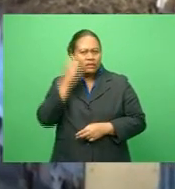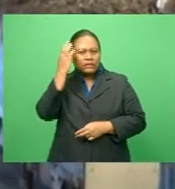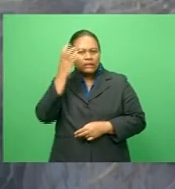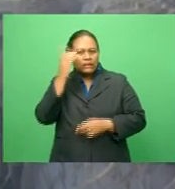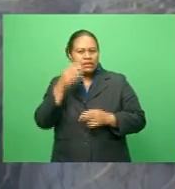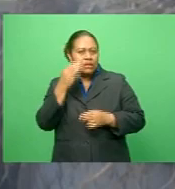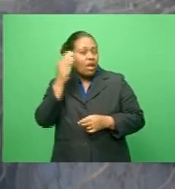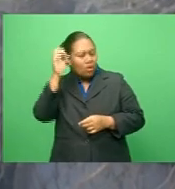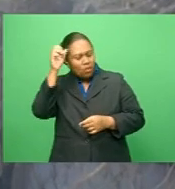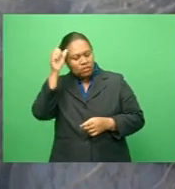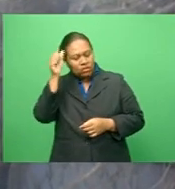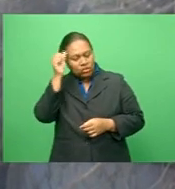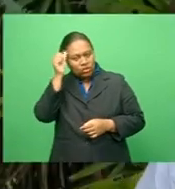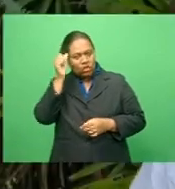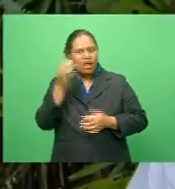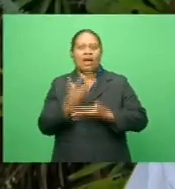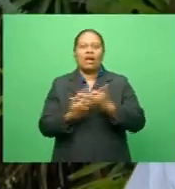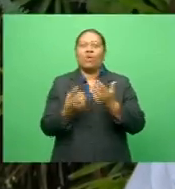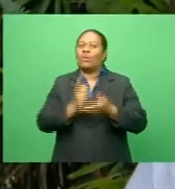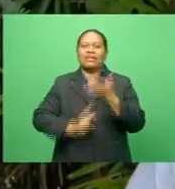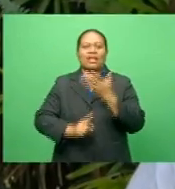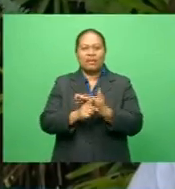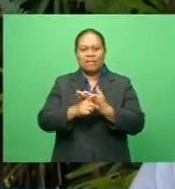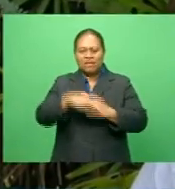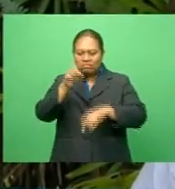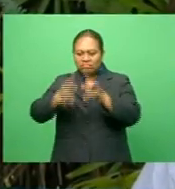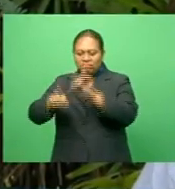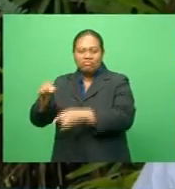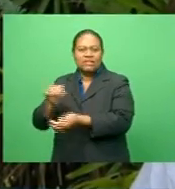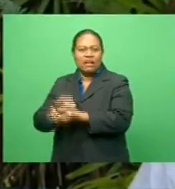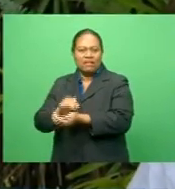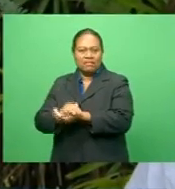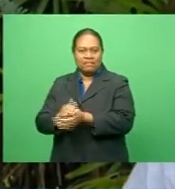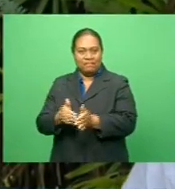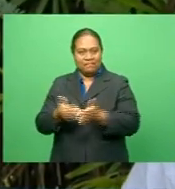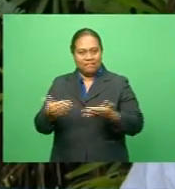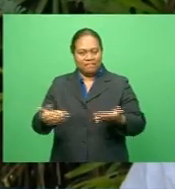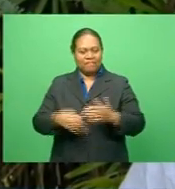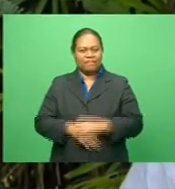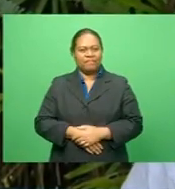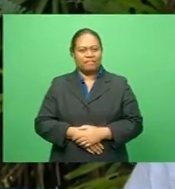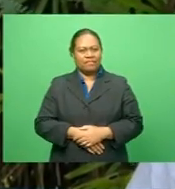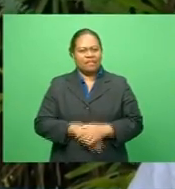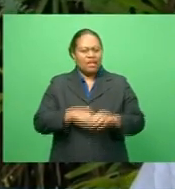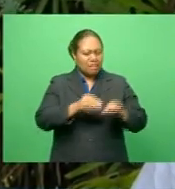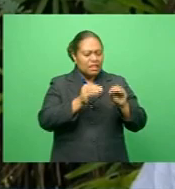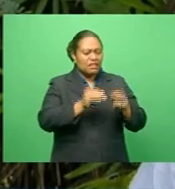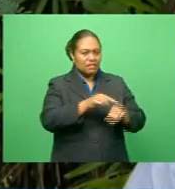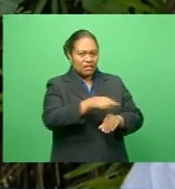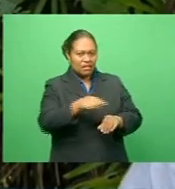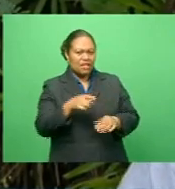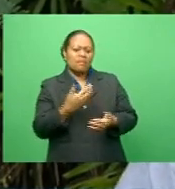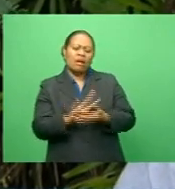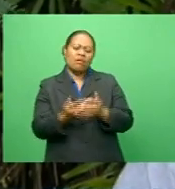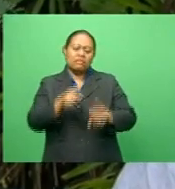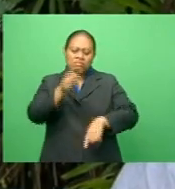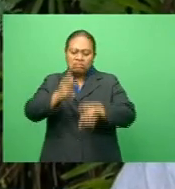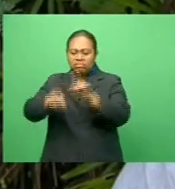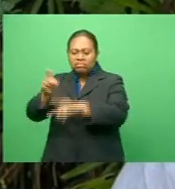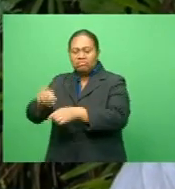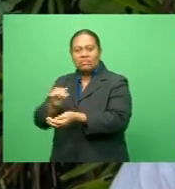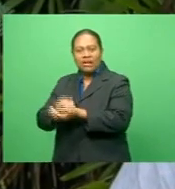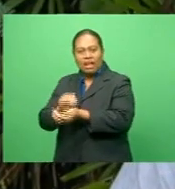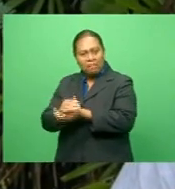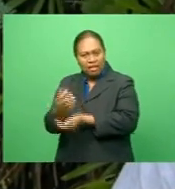of kava in the country. Right now we're teaching farmers how to know the 13 different varieties that exist